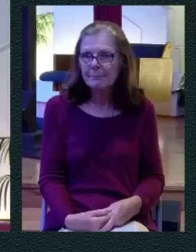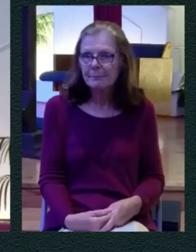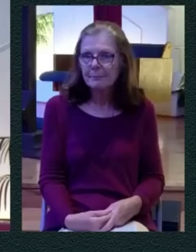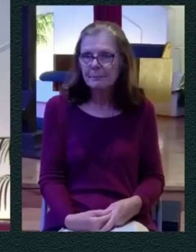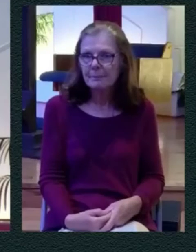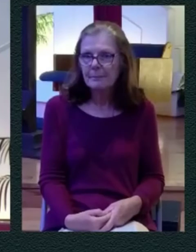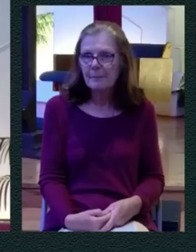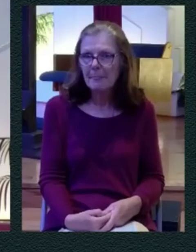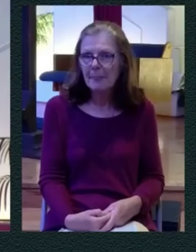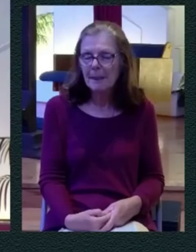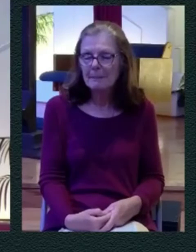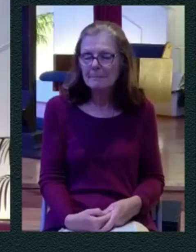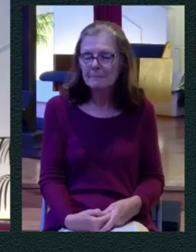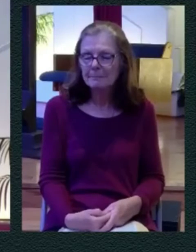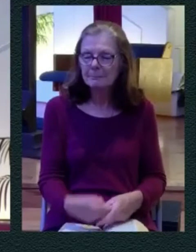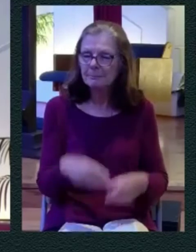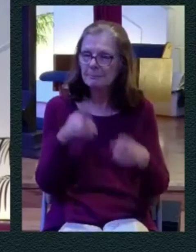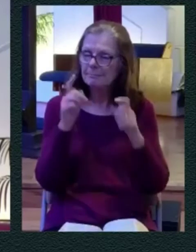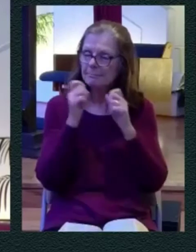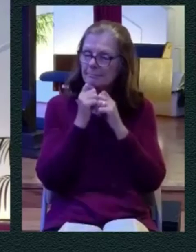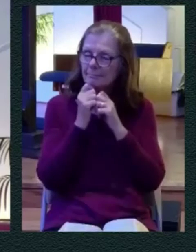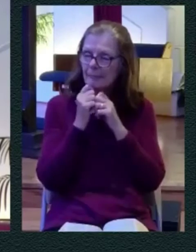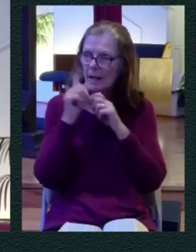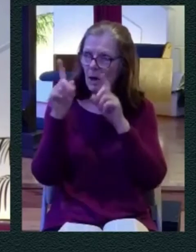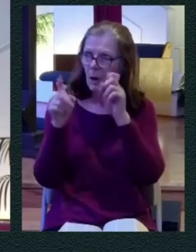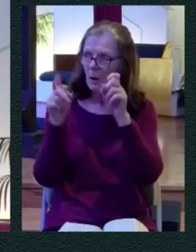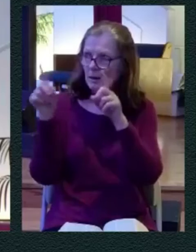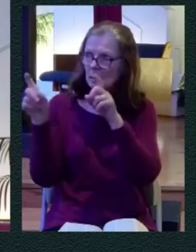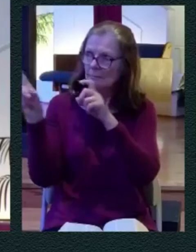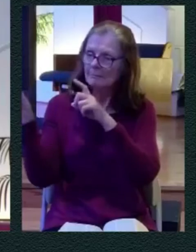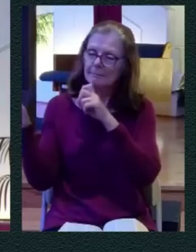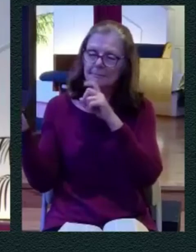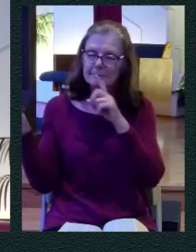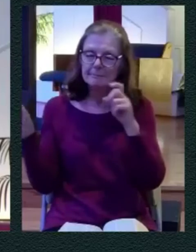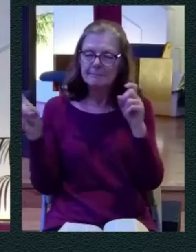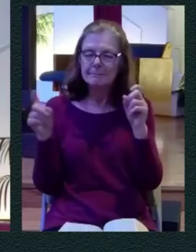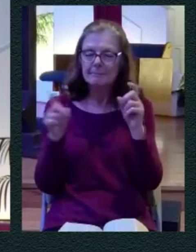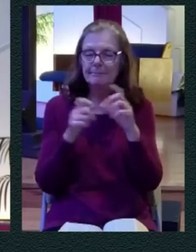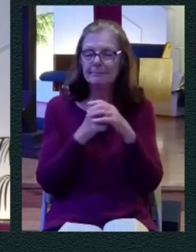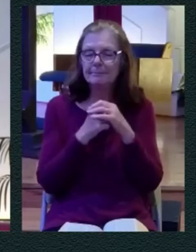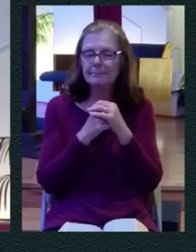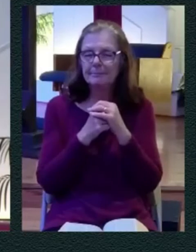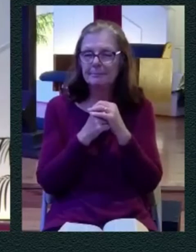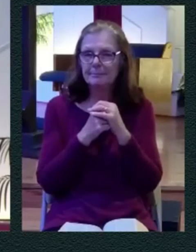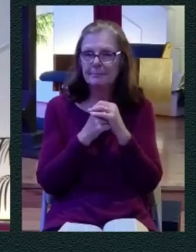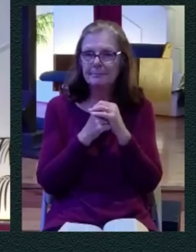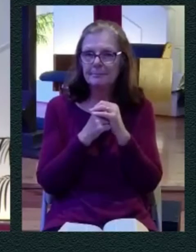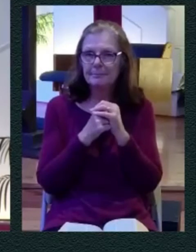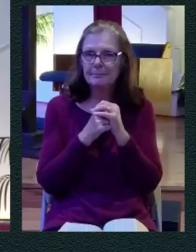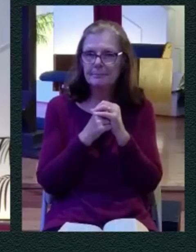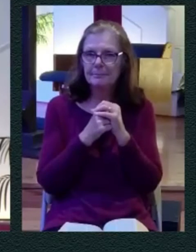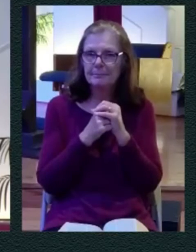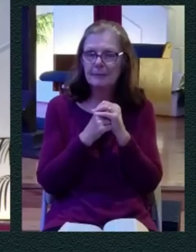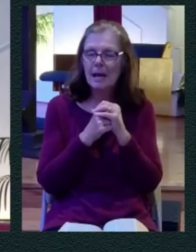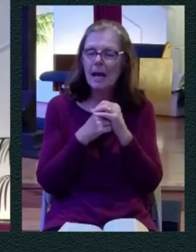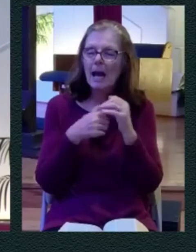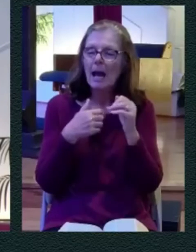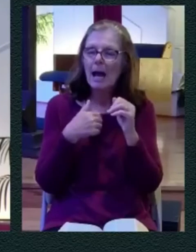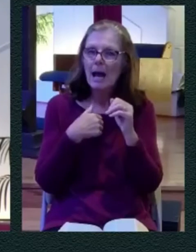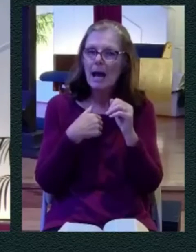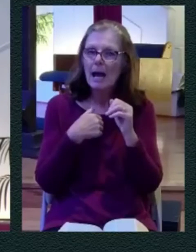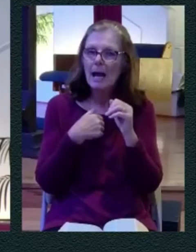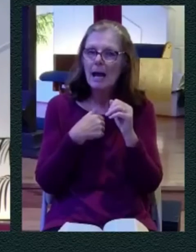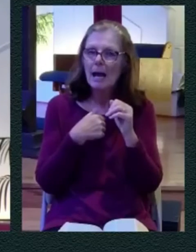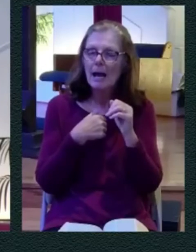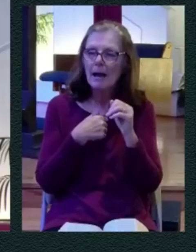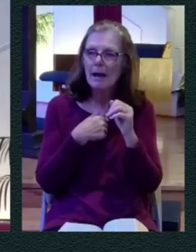Let me ask you a question. It's rooted in what I just asked, but it develops it a bit further.